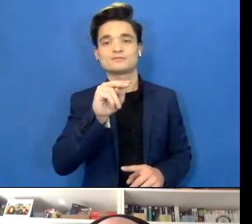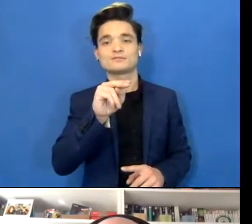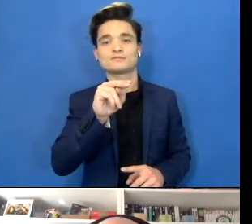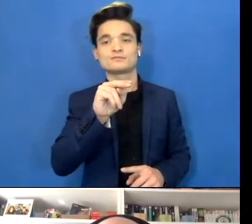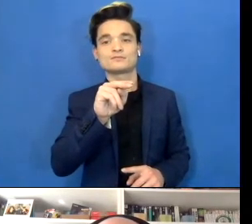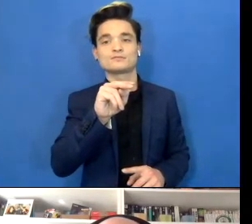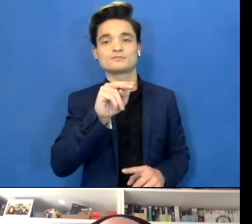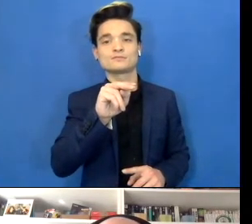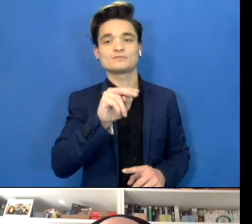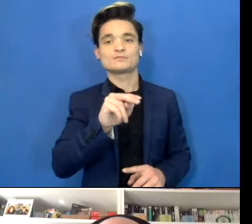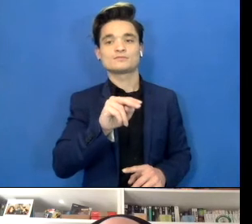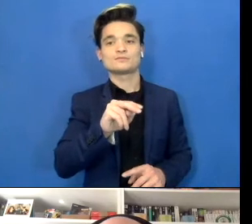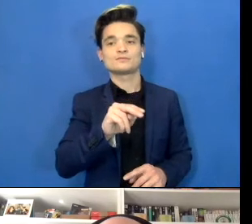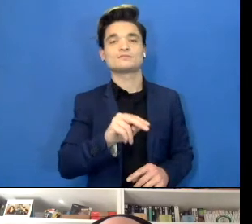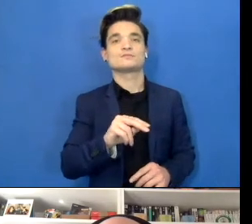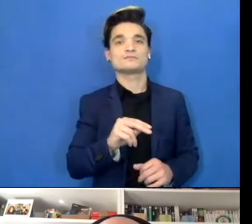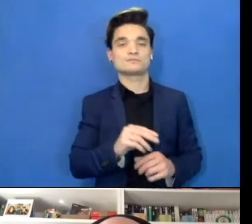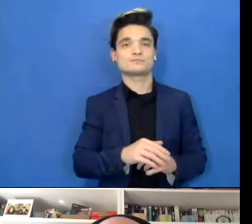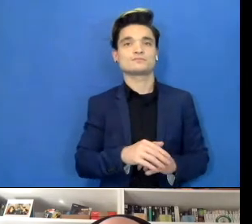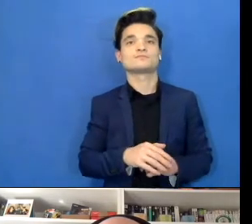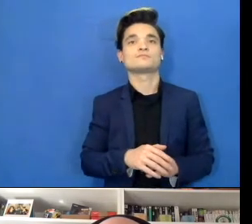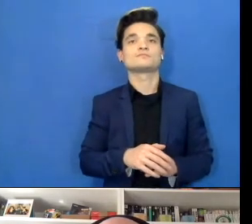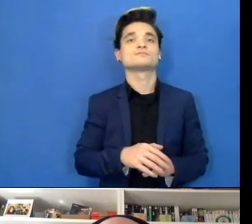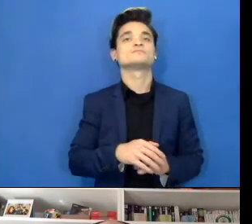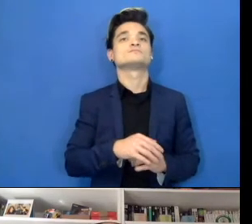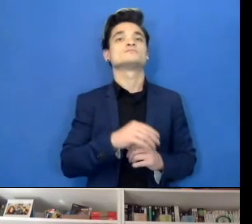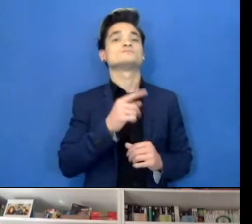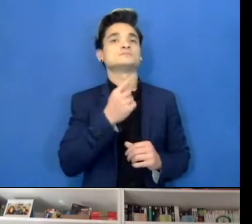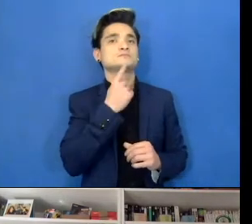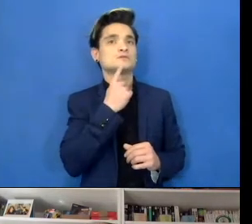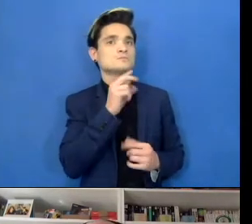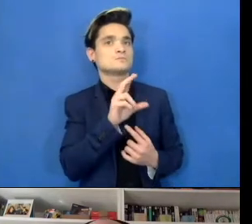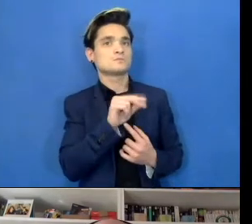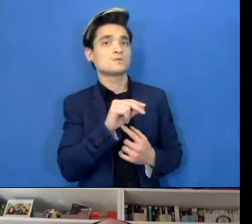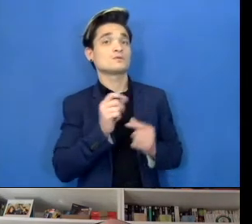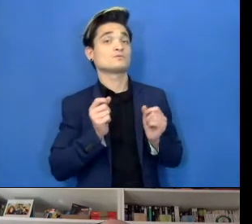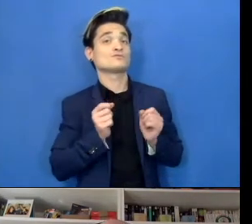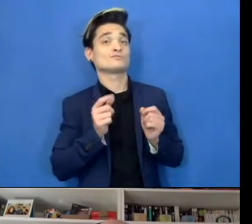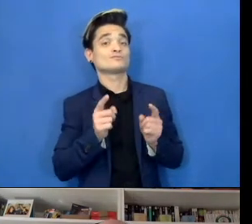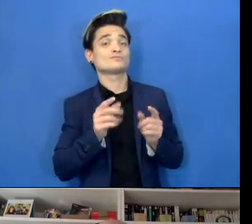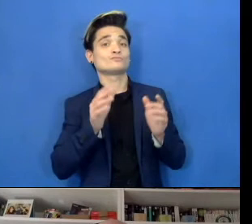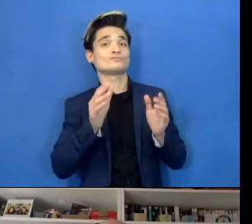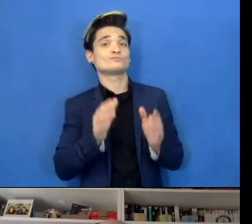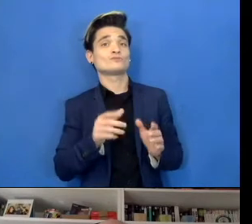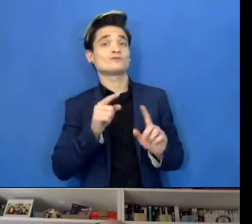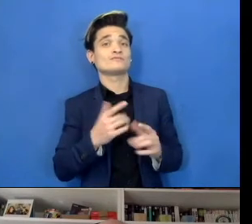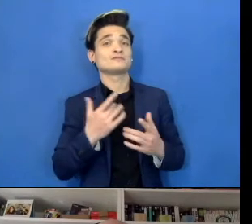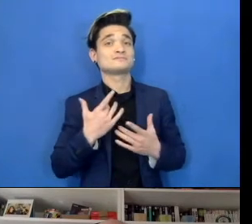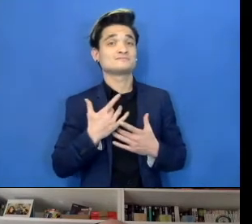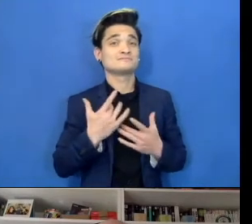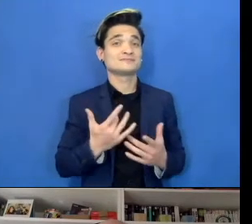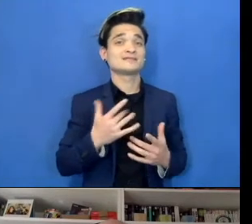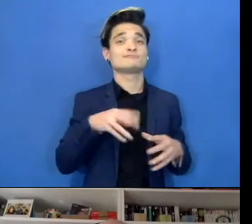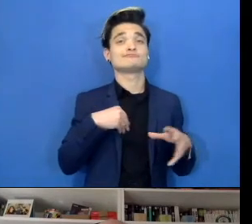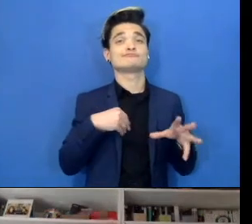Now, saying no. As improvisers, we tend to say yes. Why? Because as soon as we start improv, first lesson,